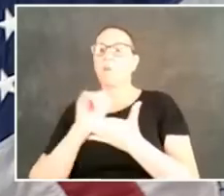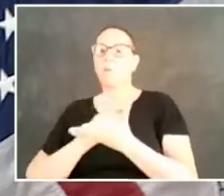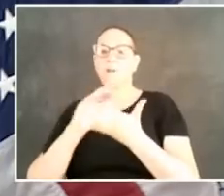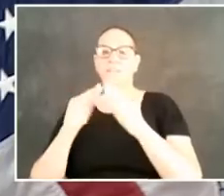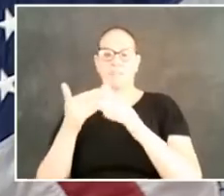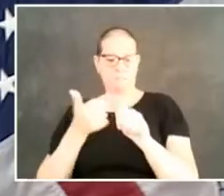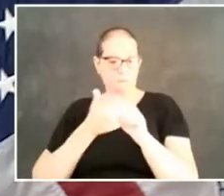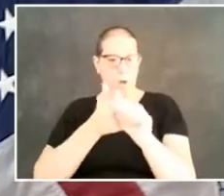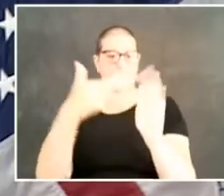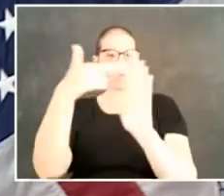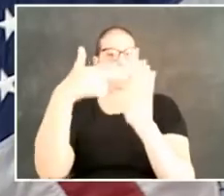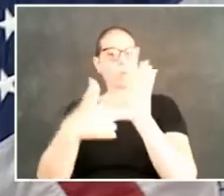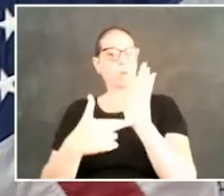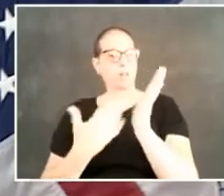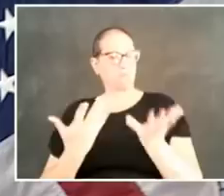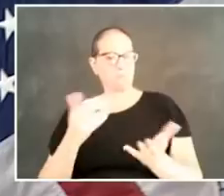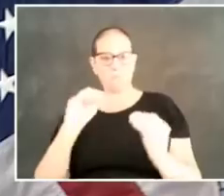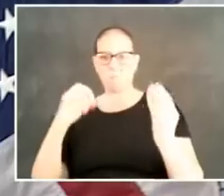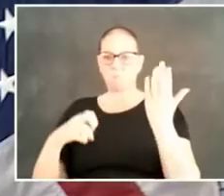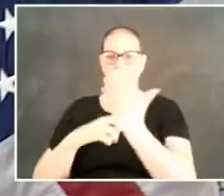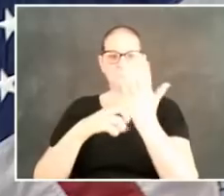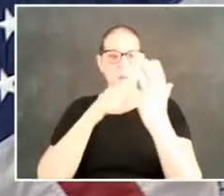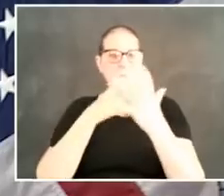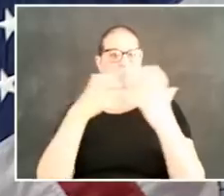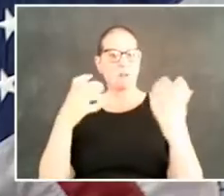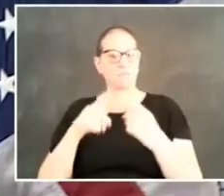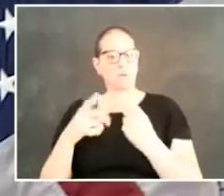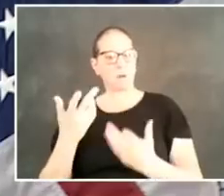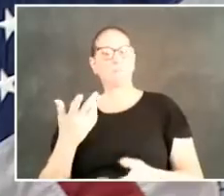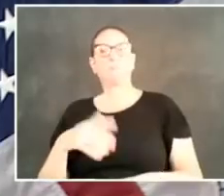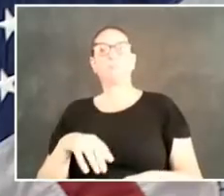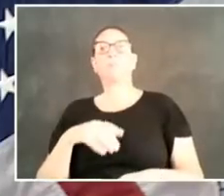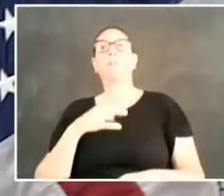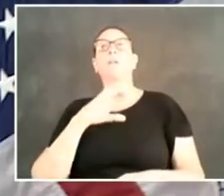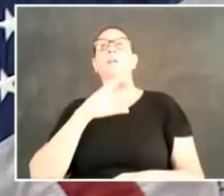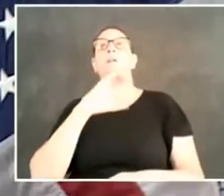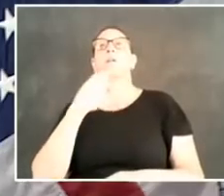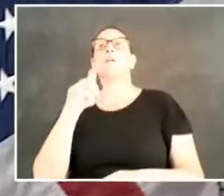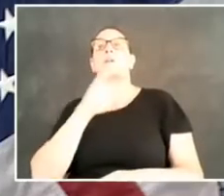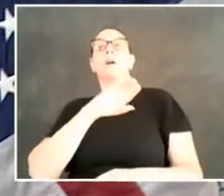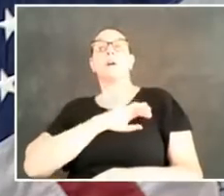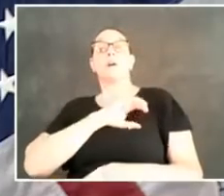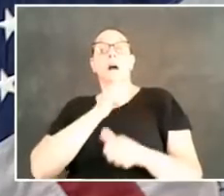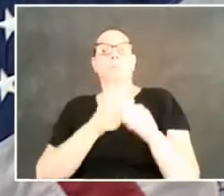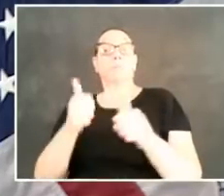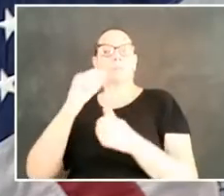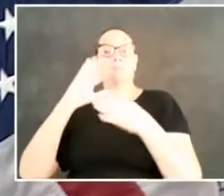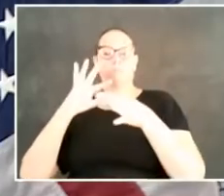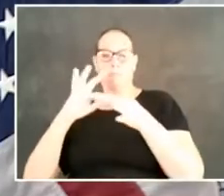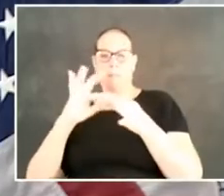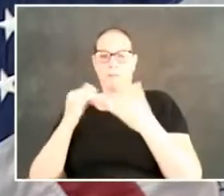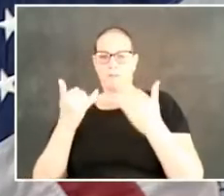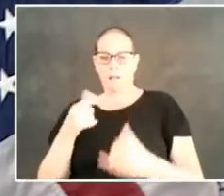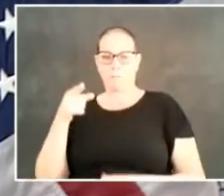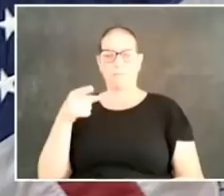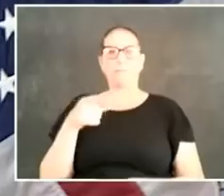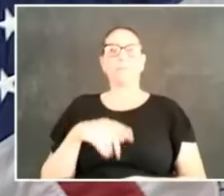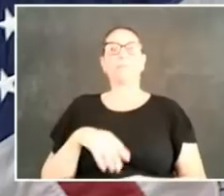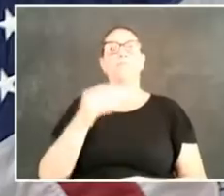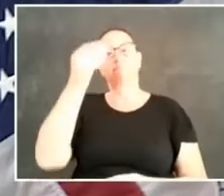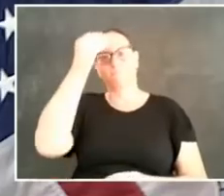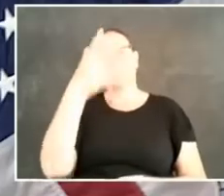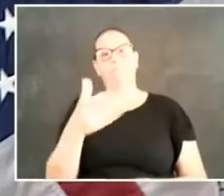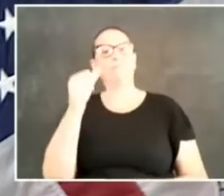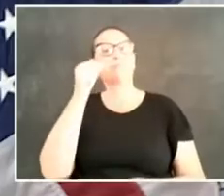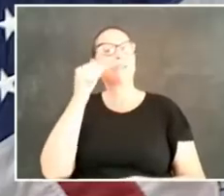Sure. I would echo that in terms of, we had a lot of help yesterday, and we appreciate all the other agencies that were working